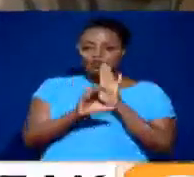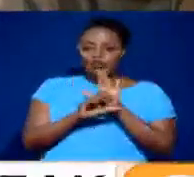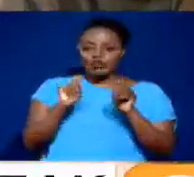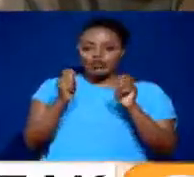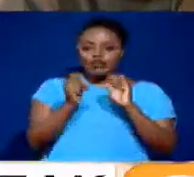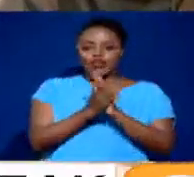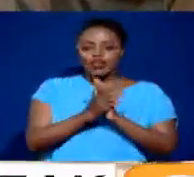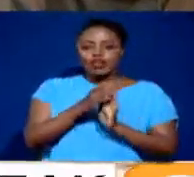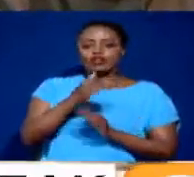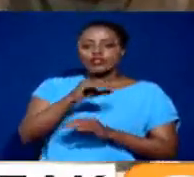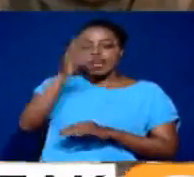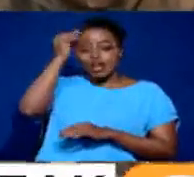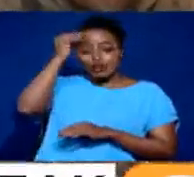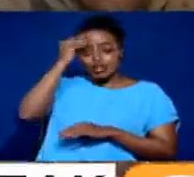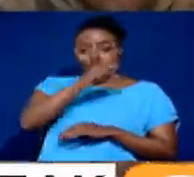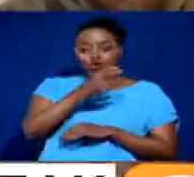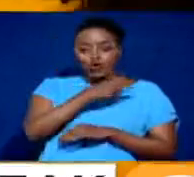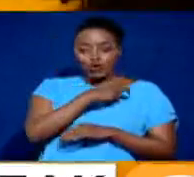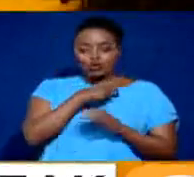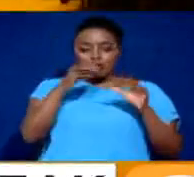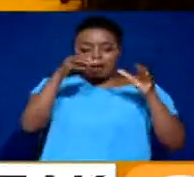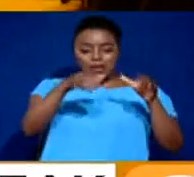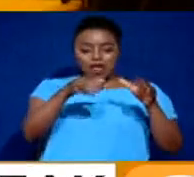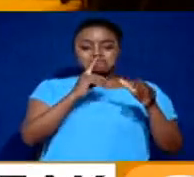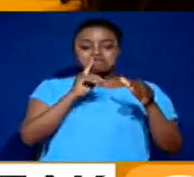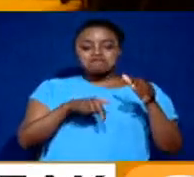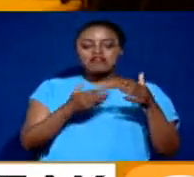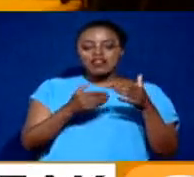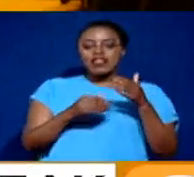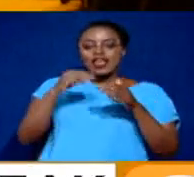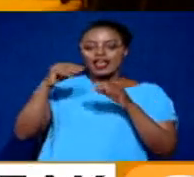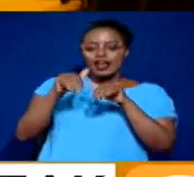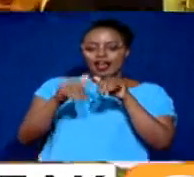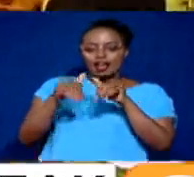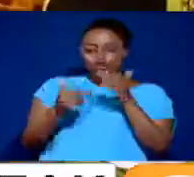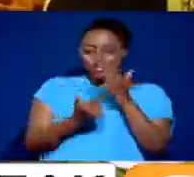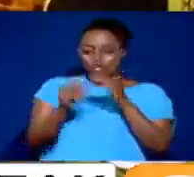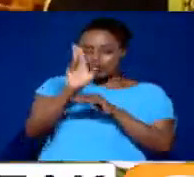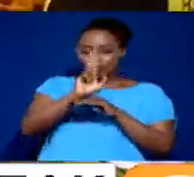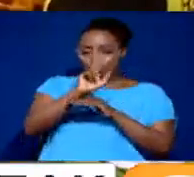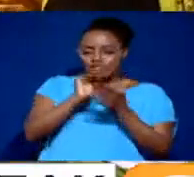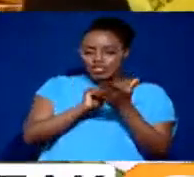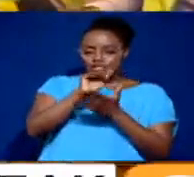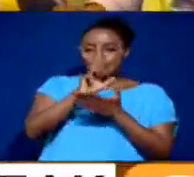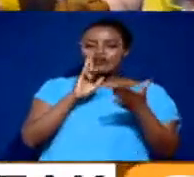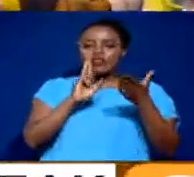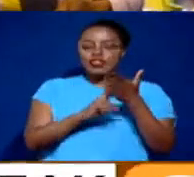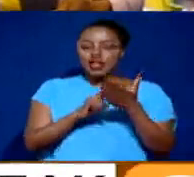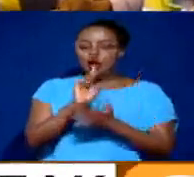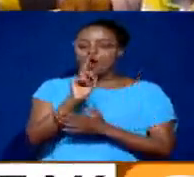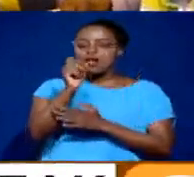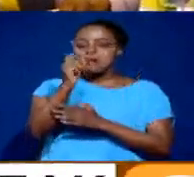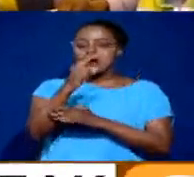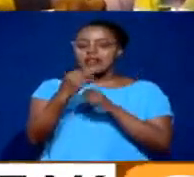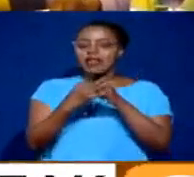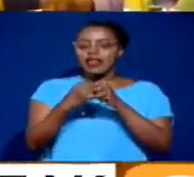Education Consortium has also raised a red flag over the electoral technology to be deployed in transmission of results come August